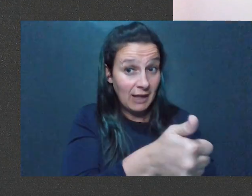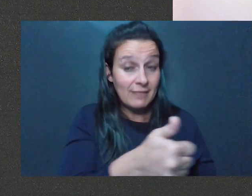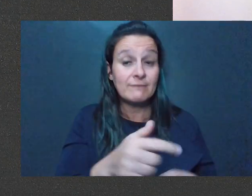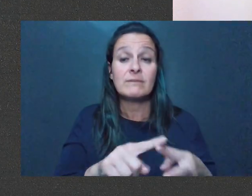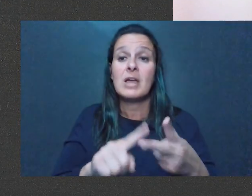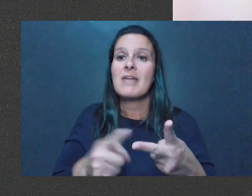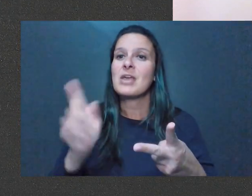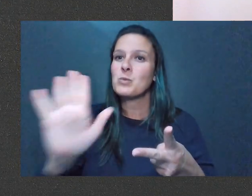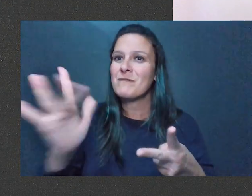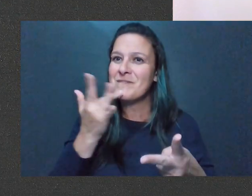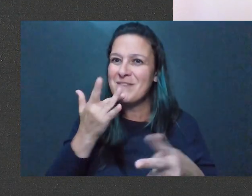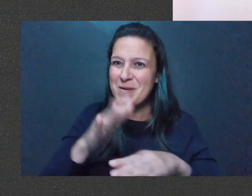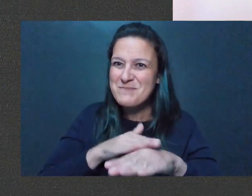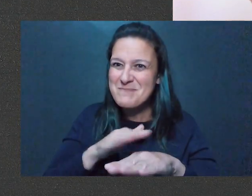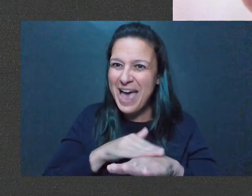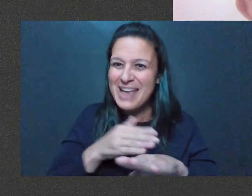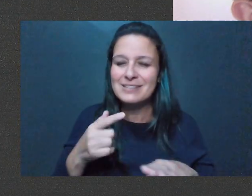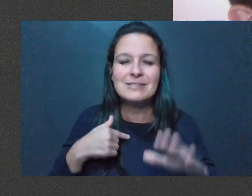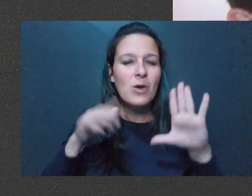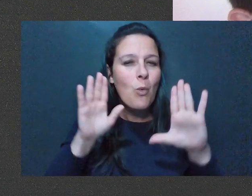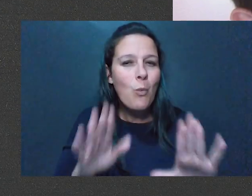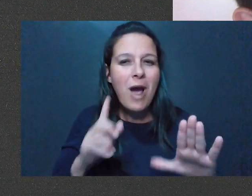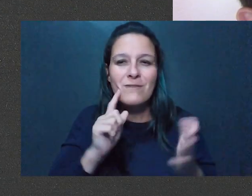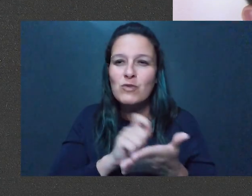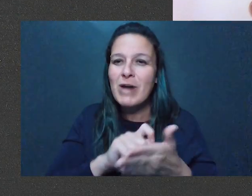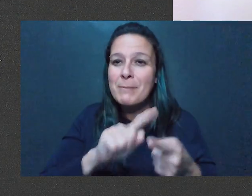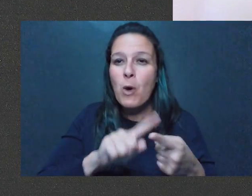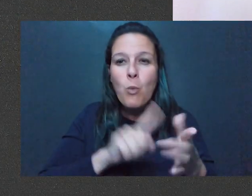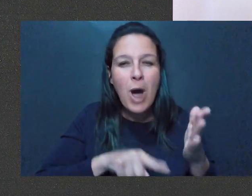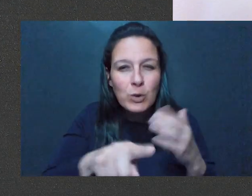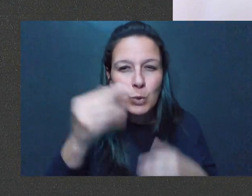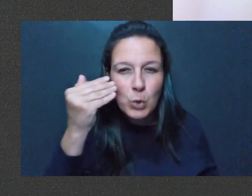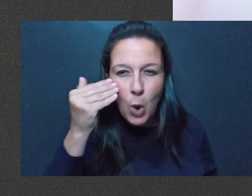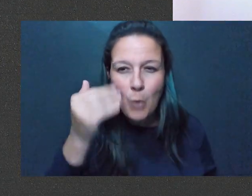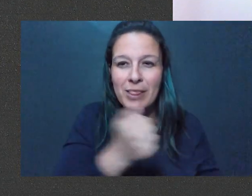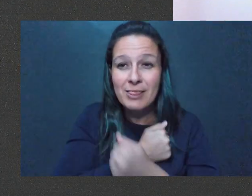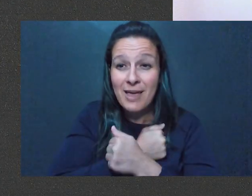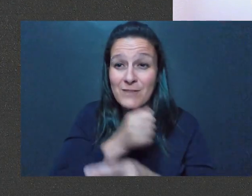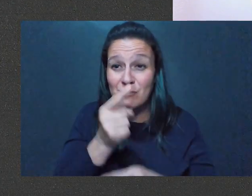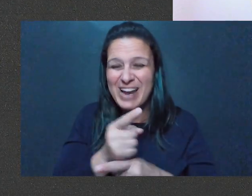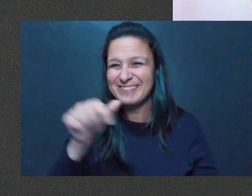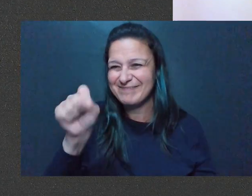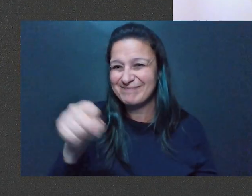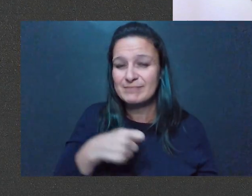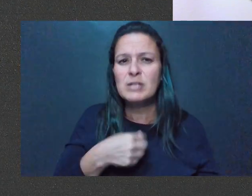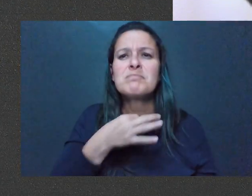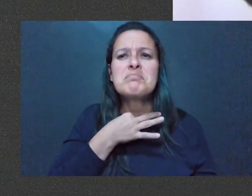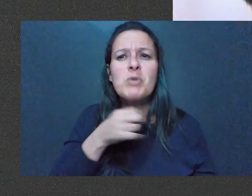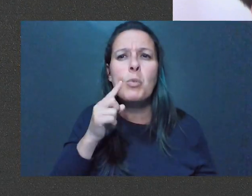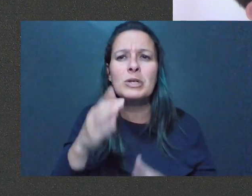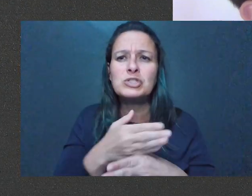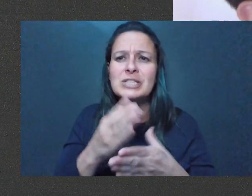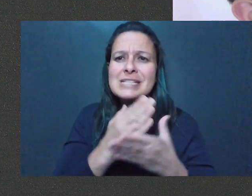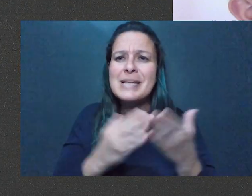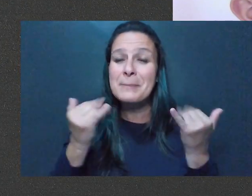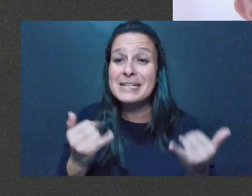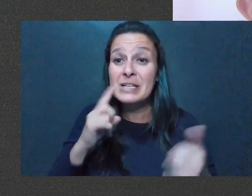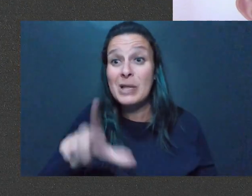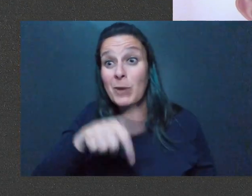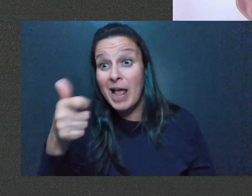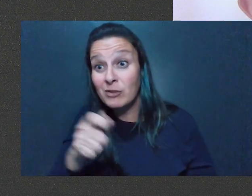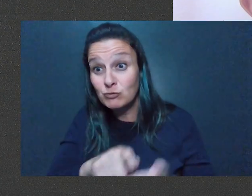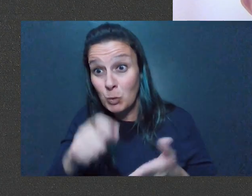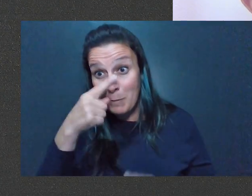your favorite pet. It's super fun to write ones about things that you know and love, right? Uh-huh. Great. Hey, would you share some now that somebody else